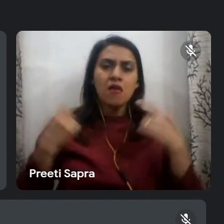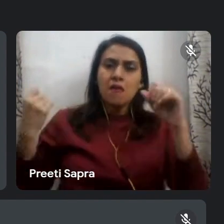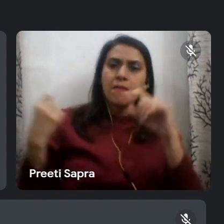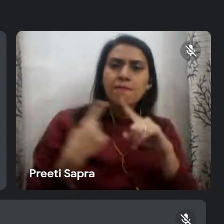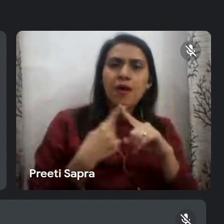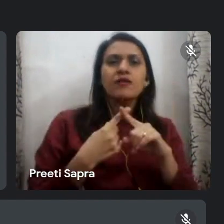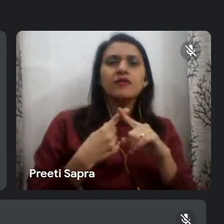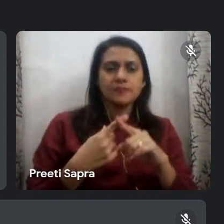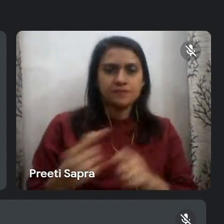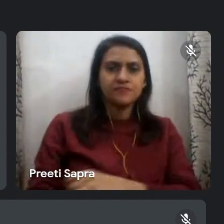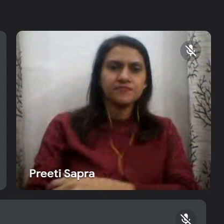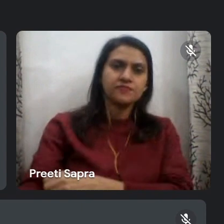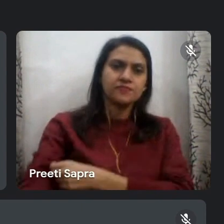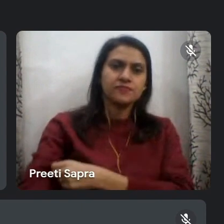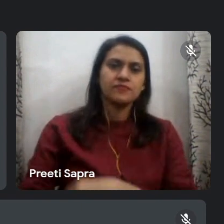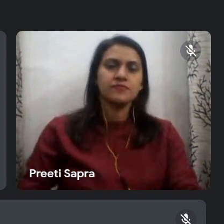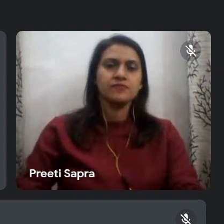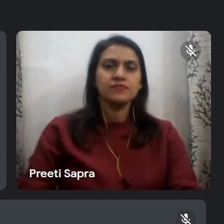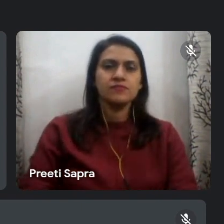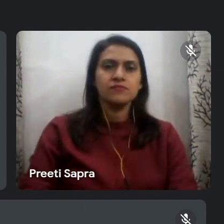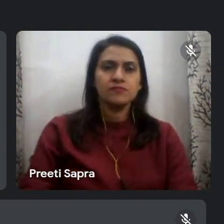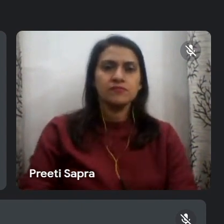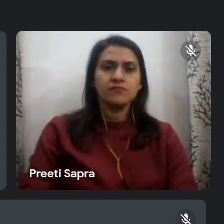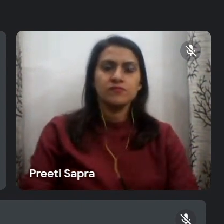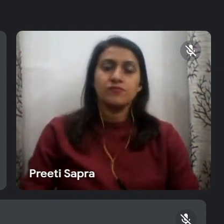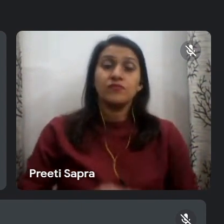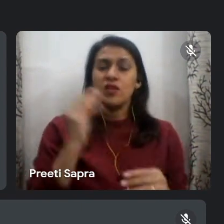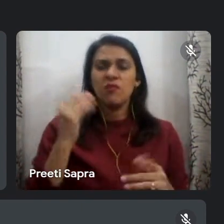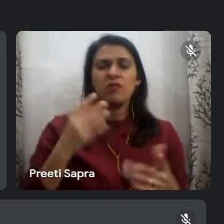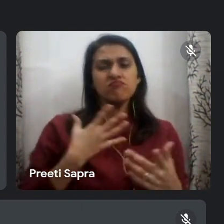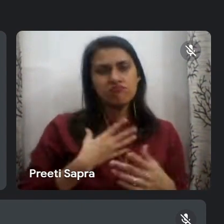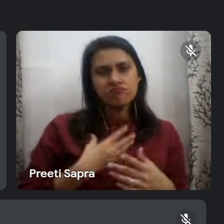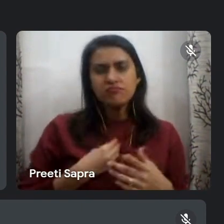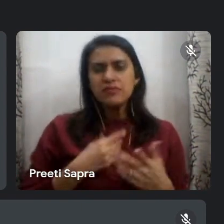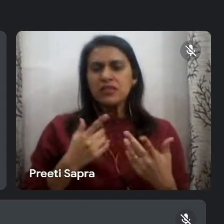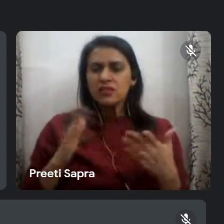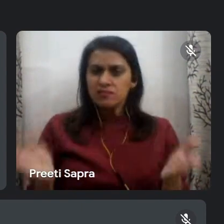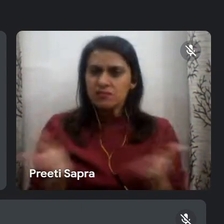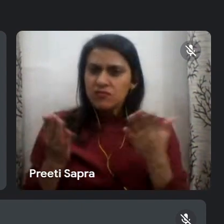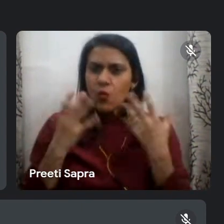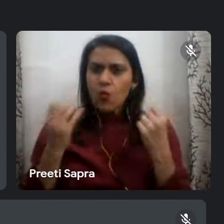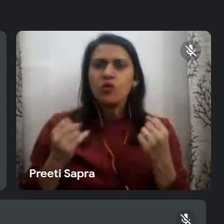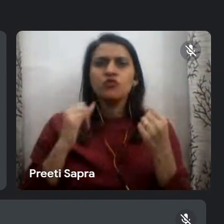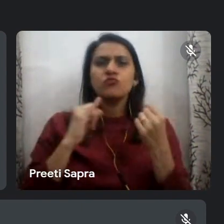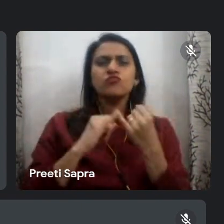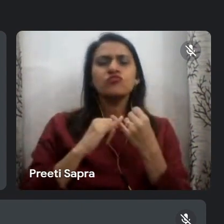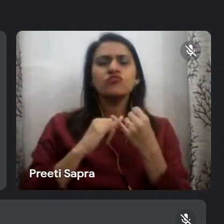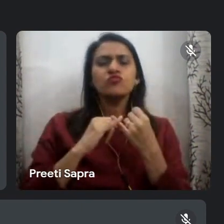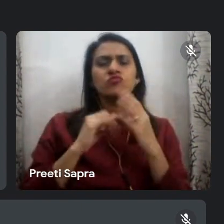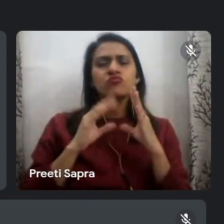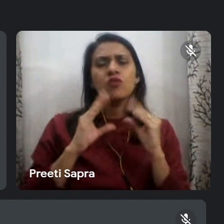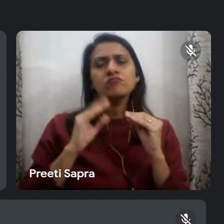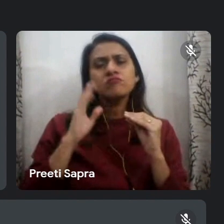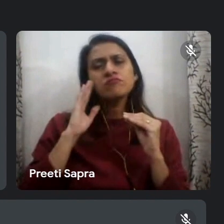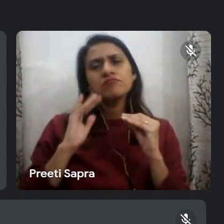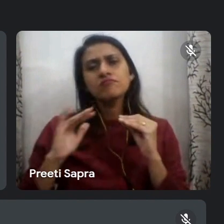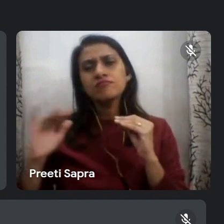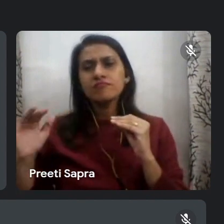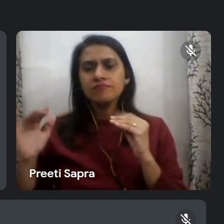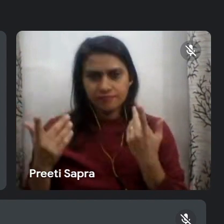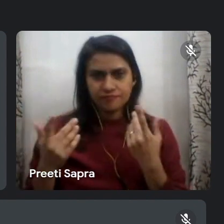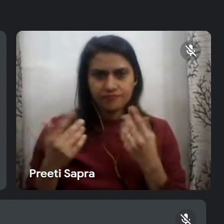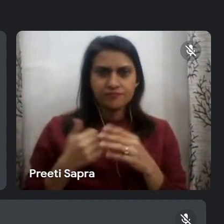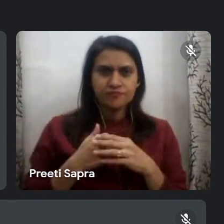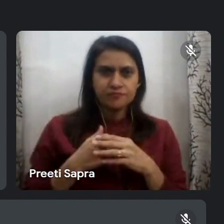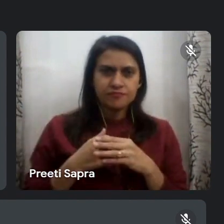uplifting, I used to play like very soft music. And sometimes where I just wanted to jam my thoughts, where I kind of feel